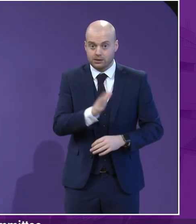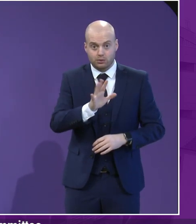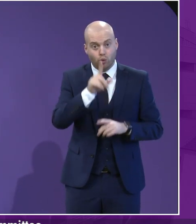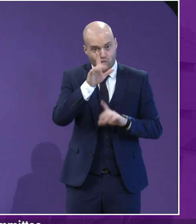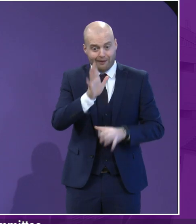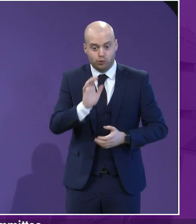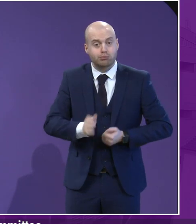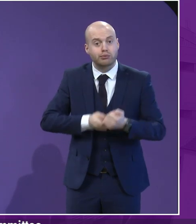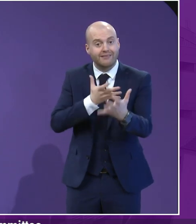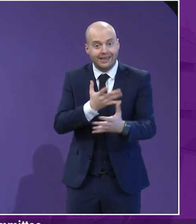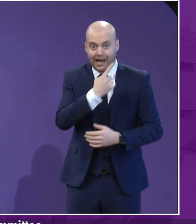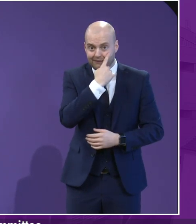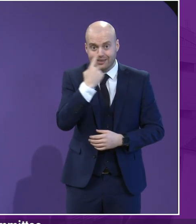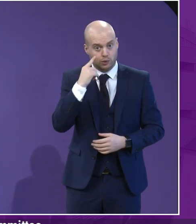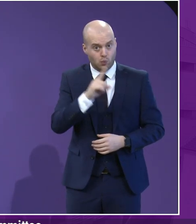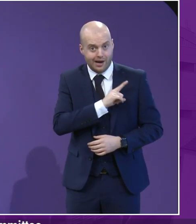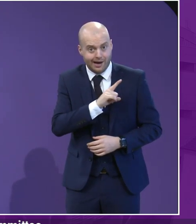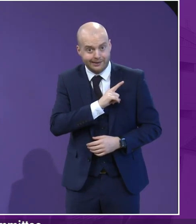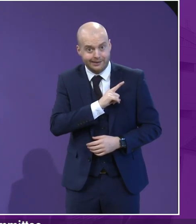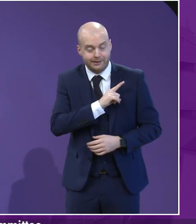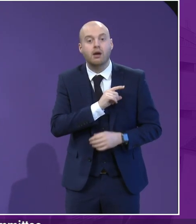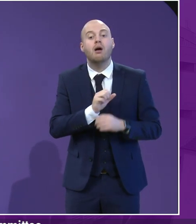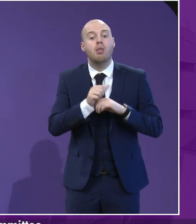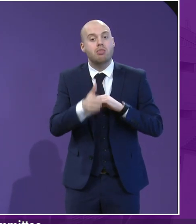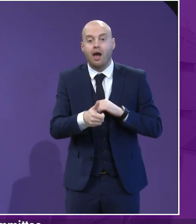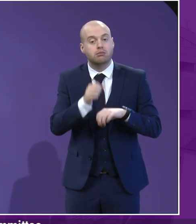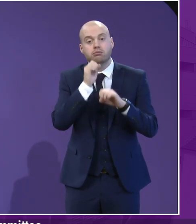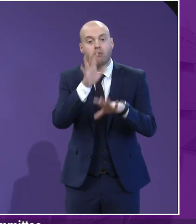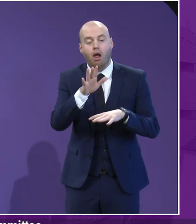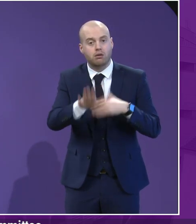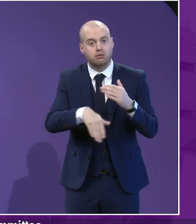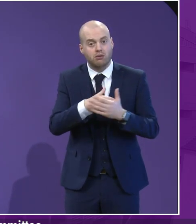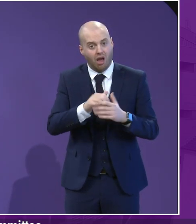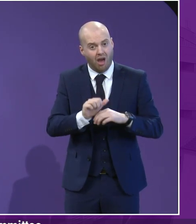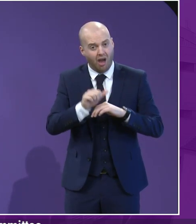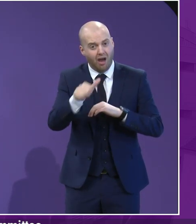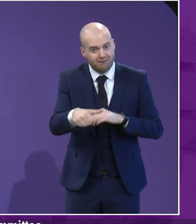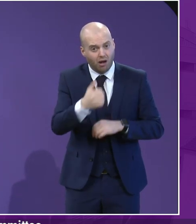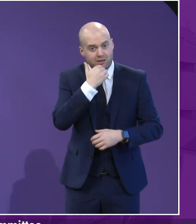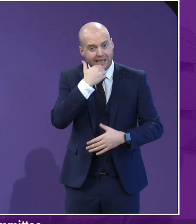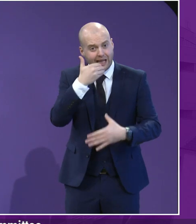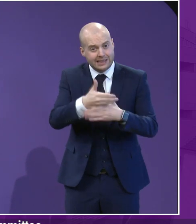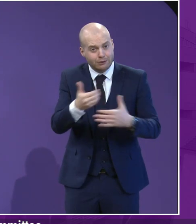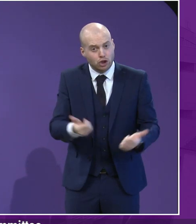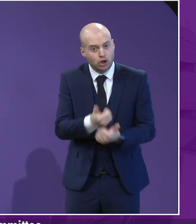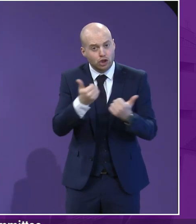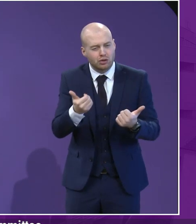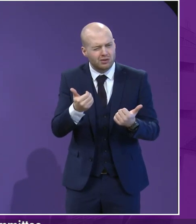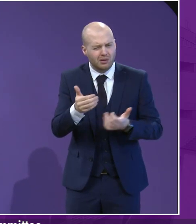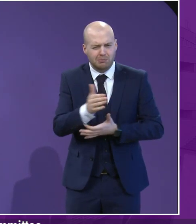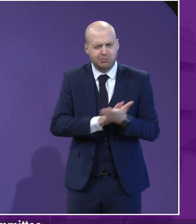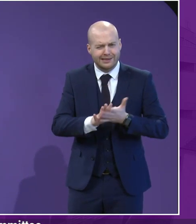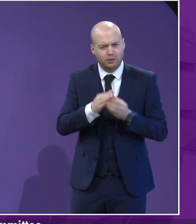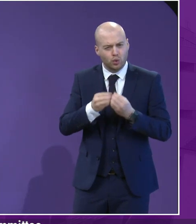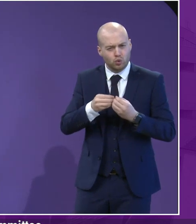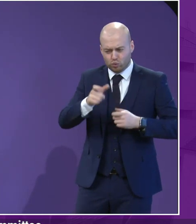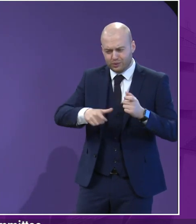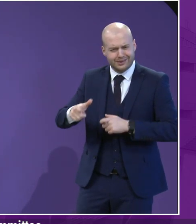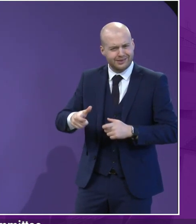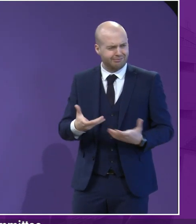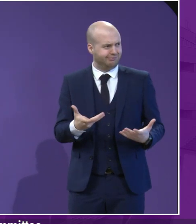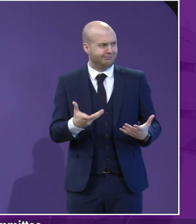feel they'd be better off leaving than being put under kind of that intense scrutiny. And lack of flexibility about deadlines